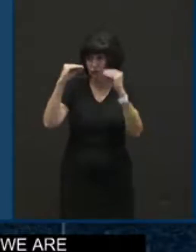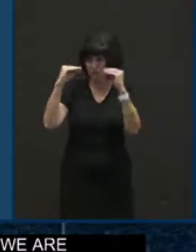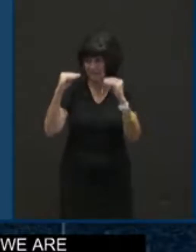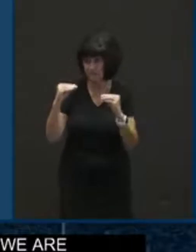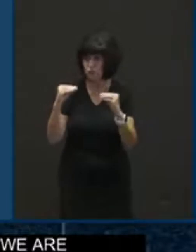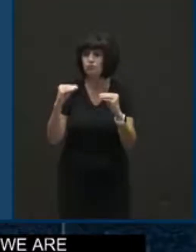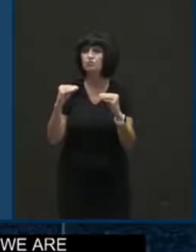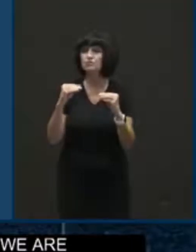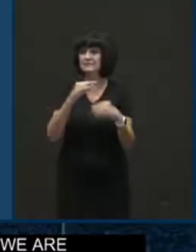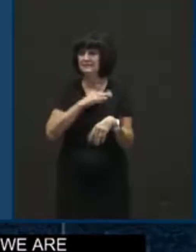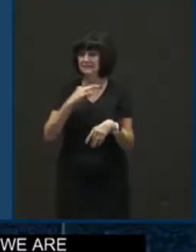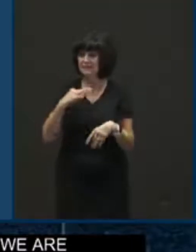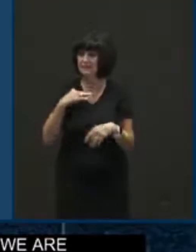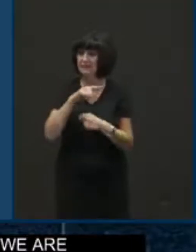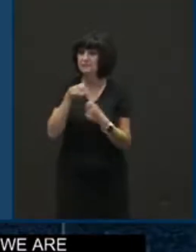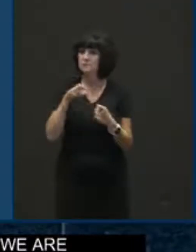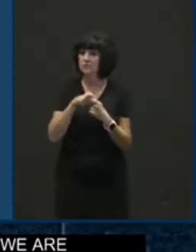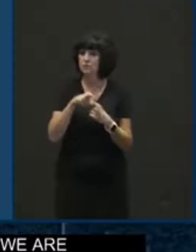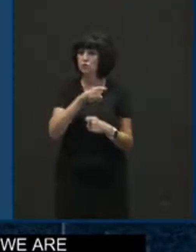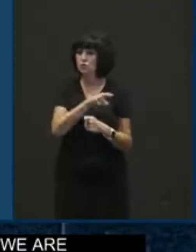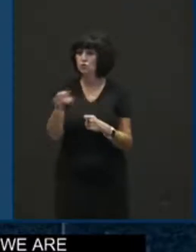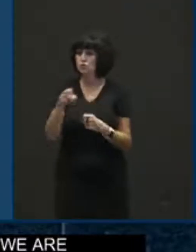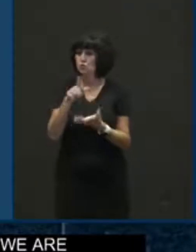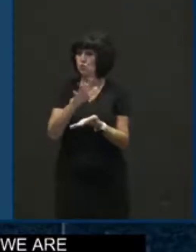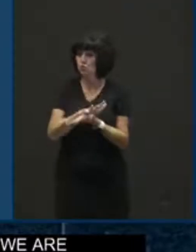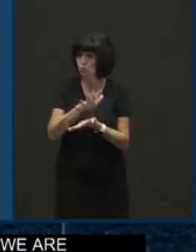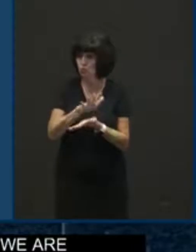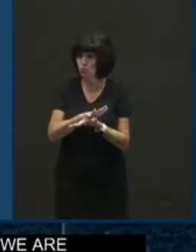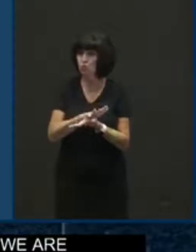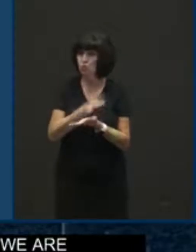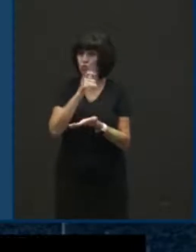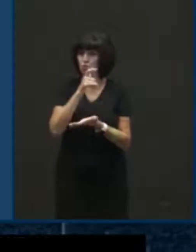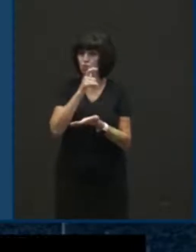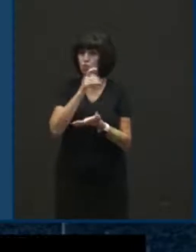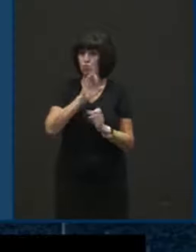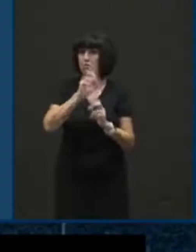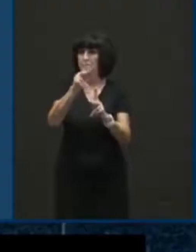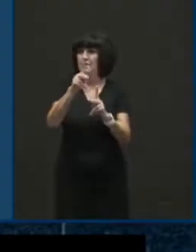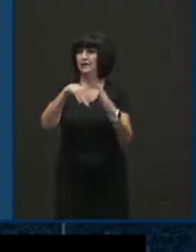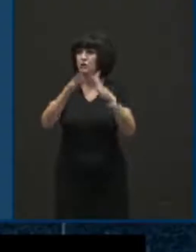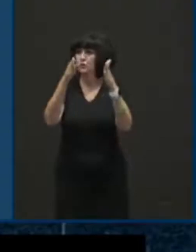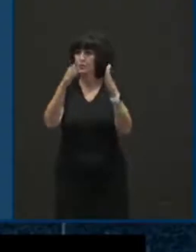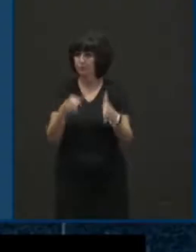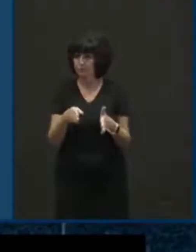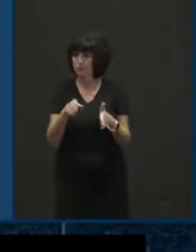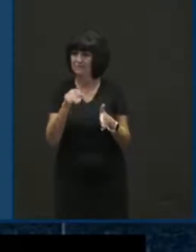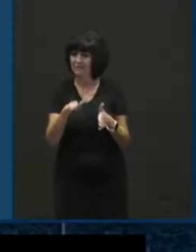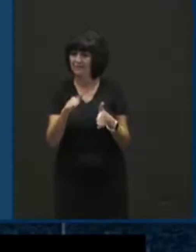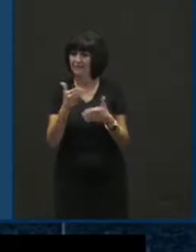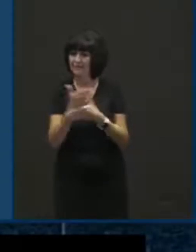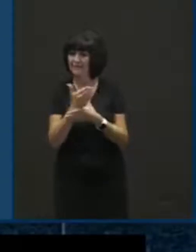schools, and then to help the schools that were going back in person. If you take those weeks out, we were averaging right around 10 to